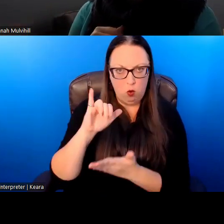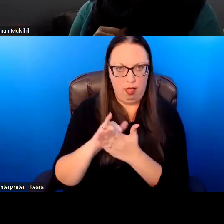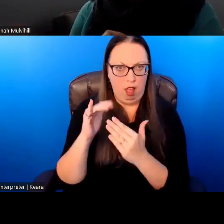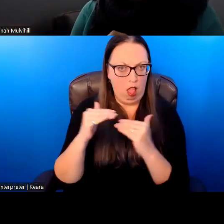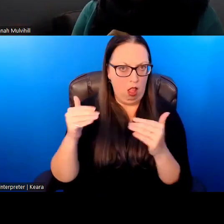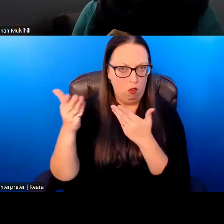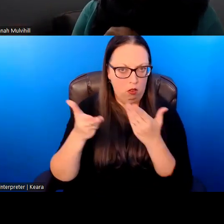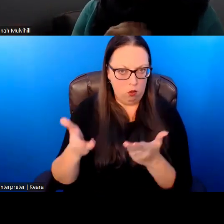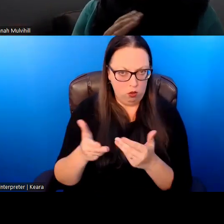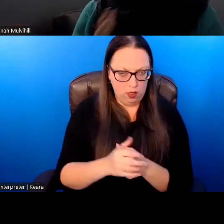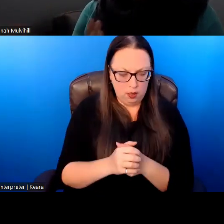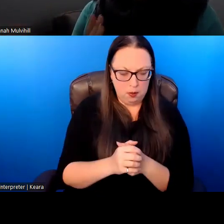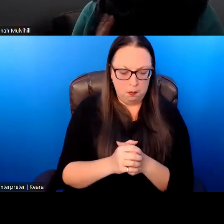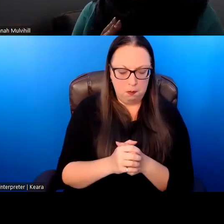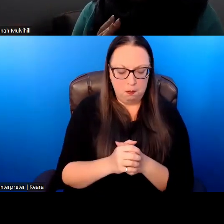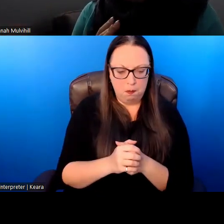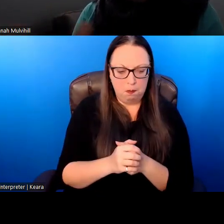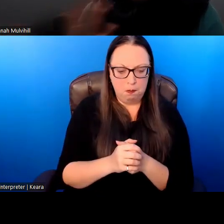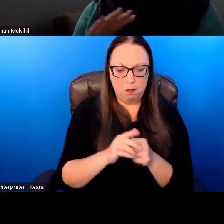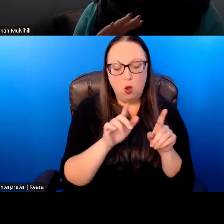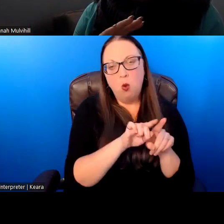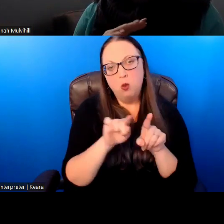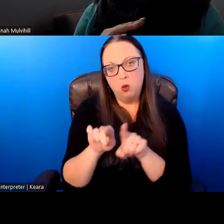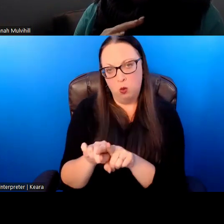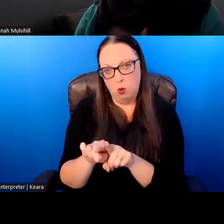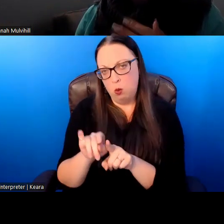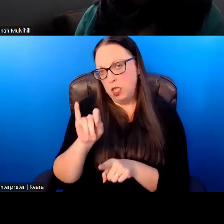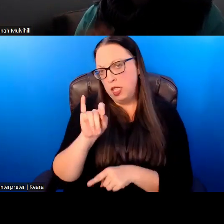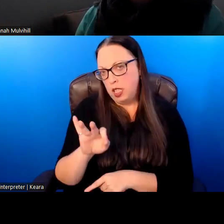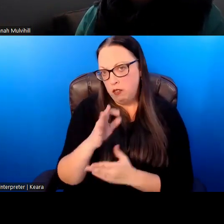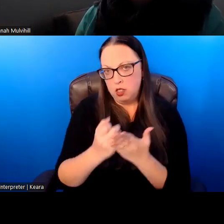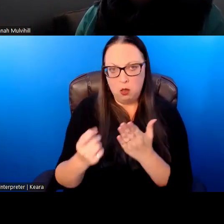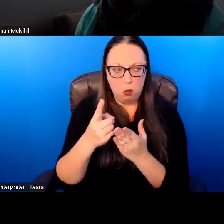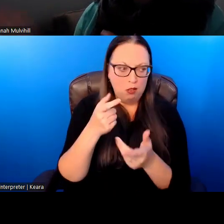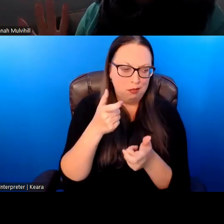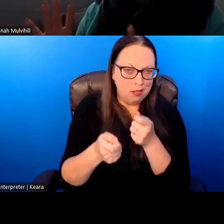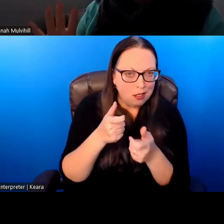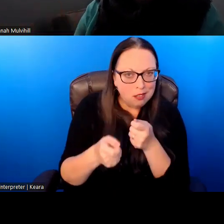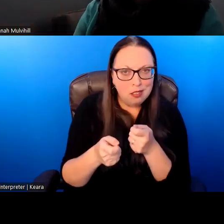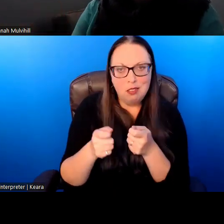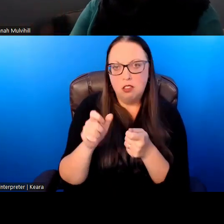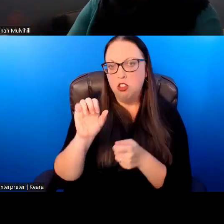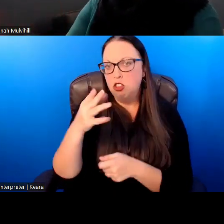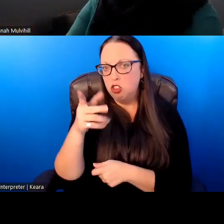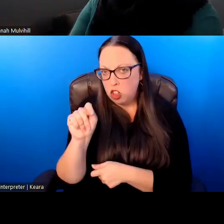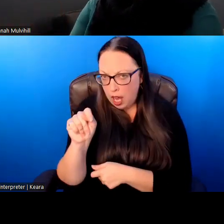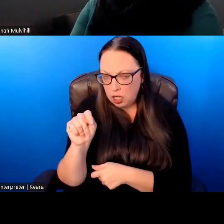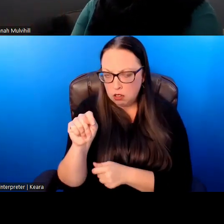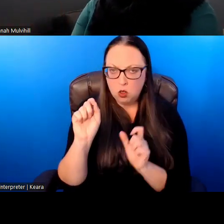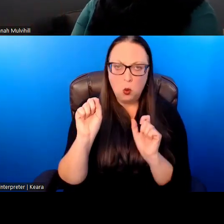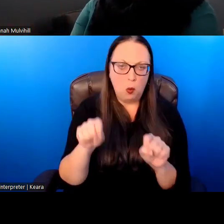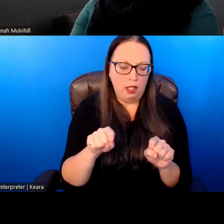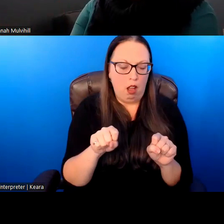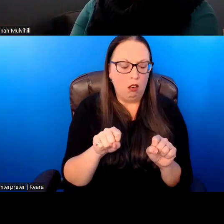service. And we also, if someone's texting or chatting, we can kind of initiate shifting